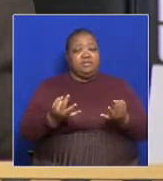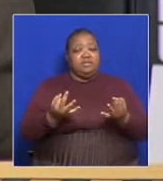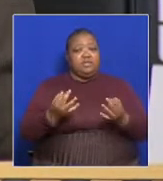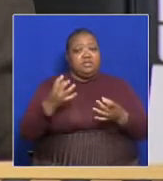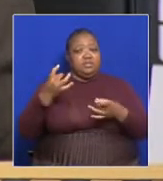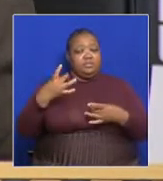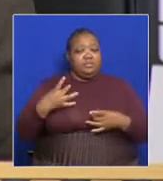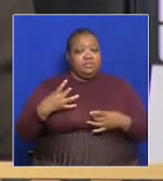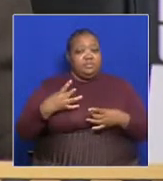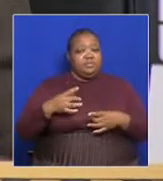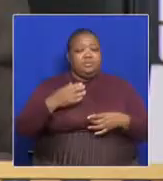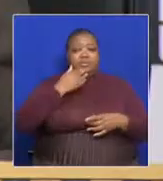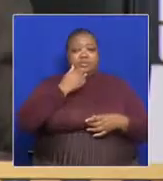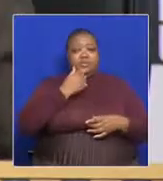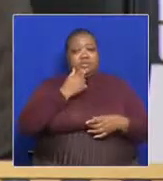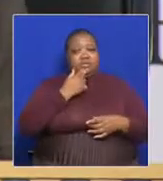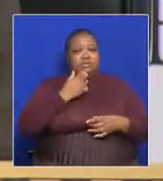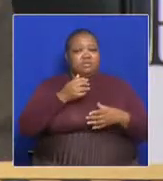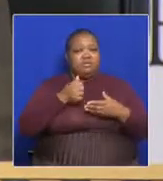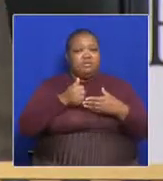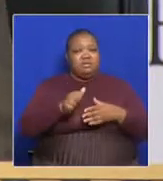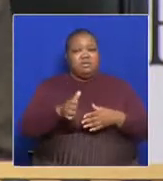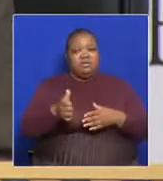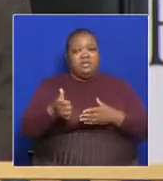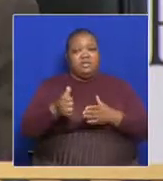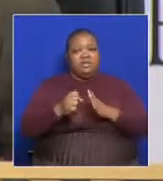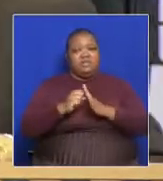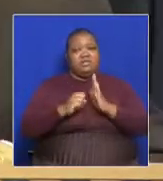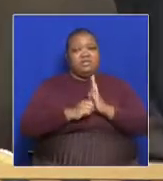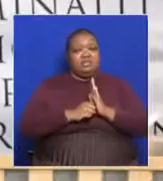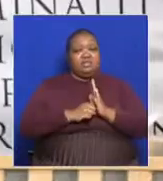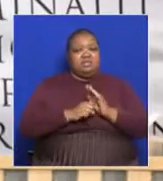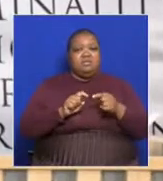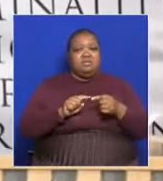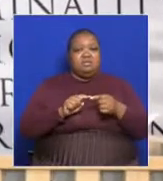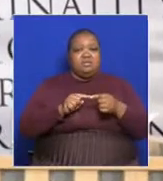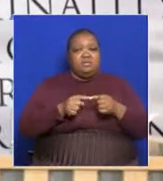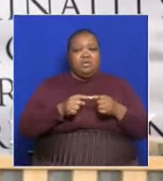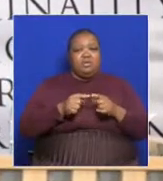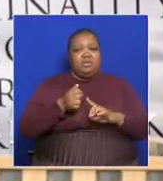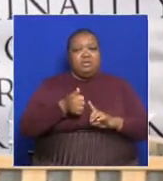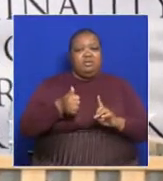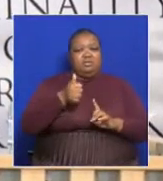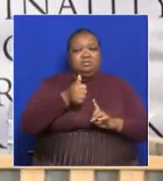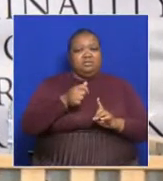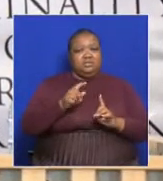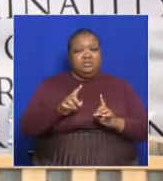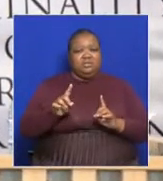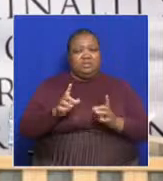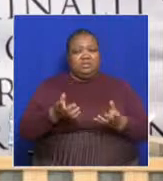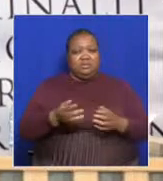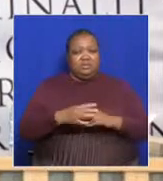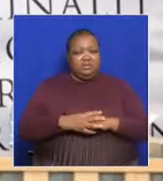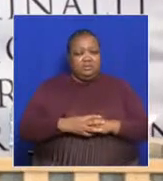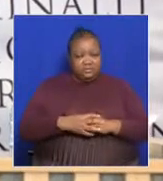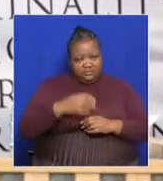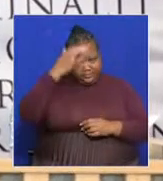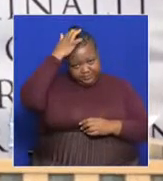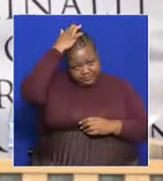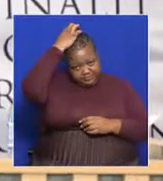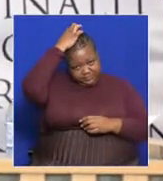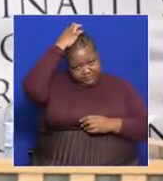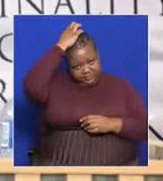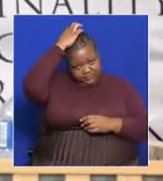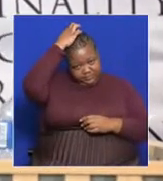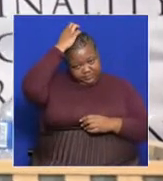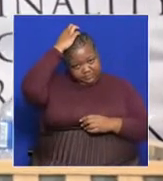other statement? Then perhaps I don't know what point the Colonel wants to make. I think he's asking you to assist him locate that It's other